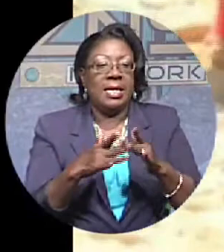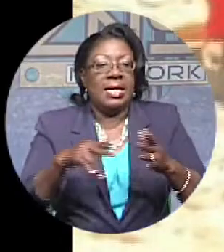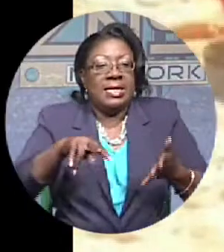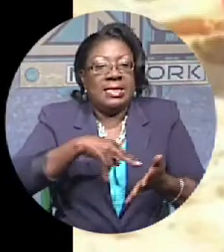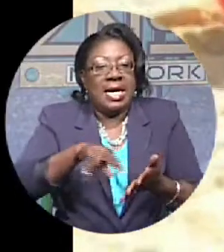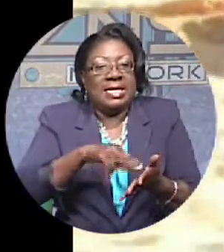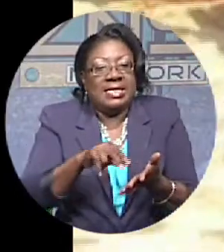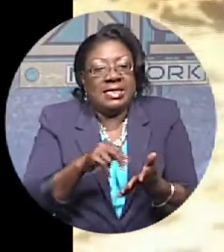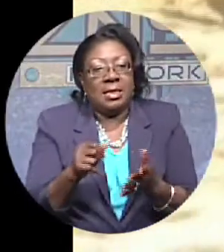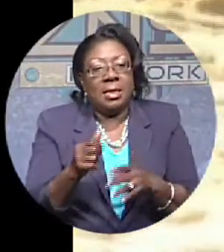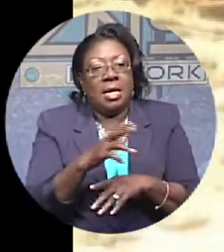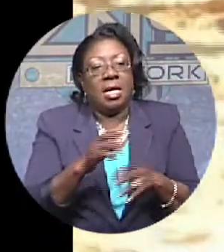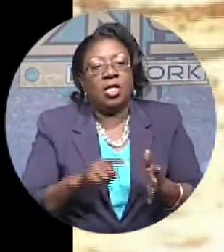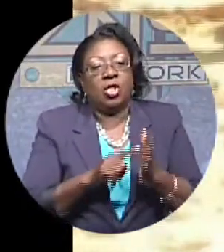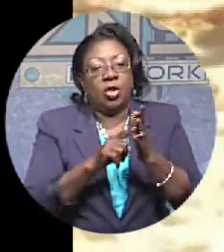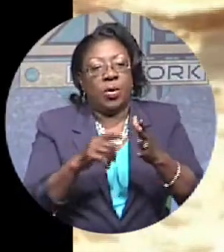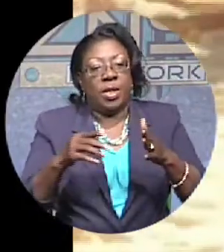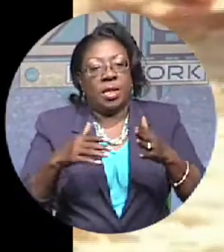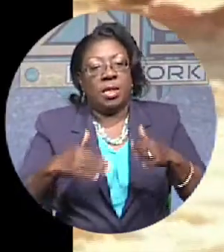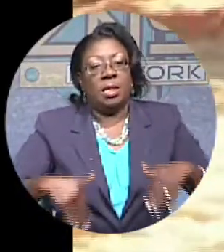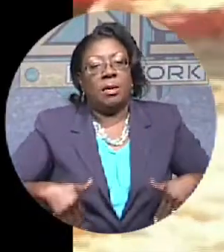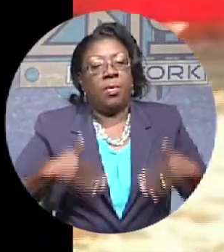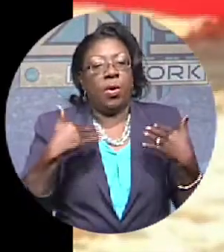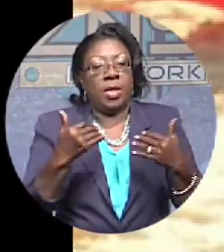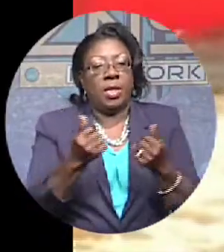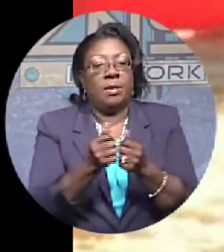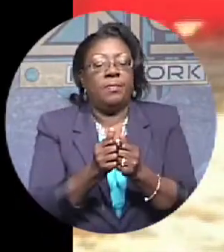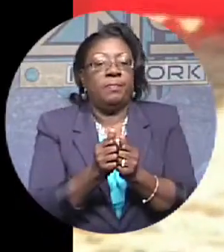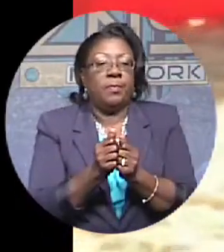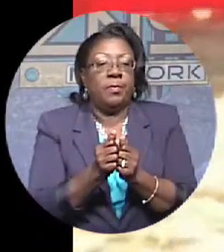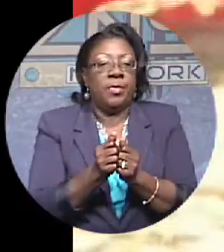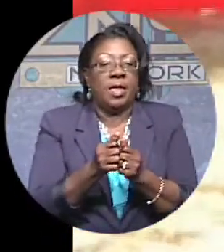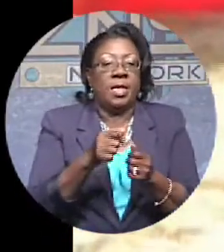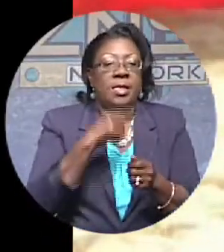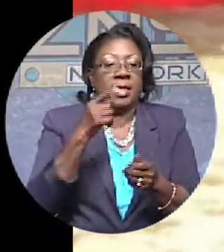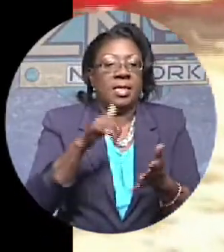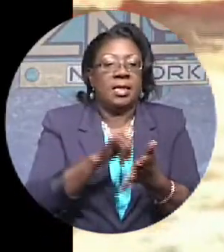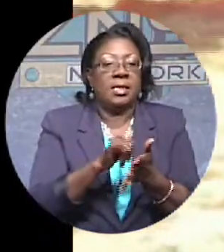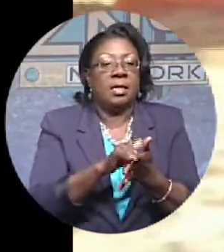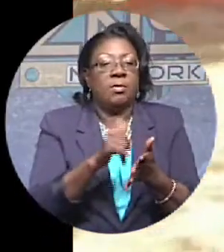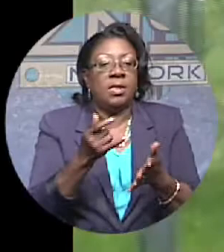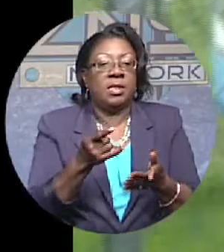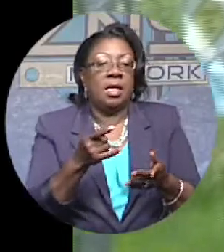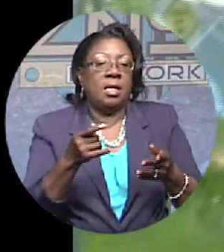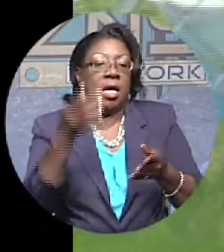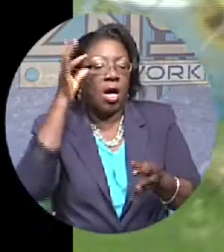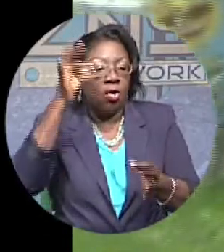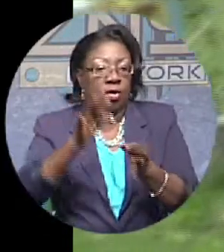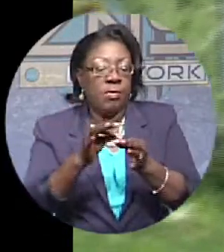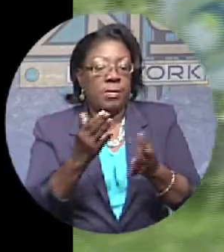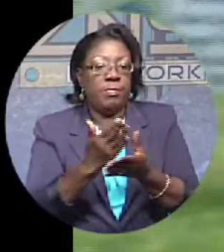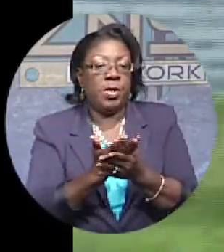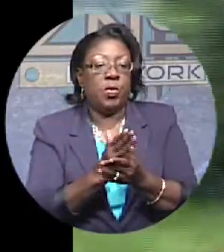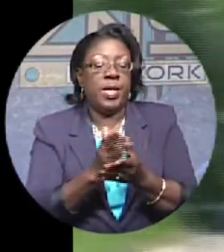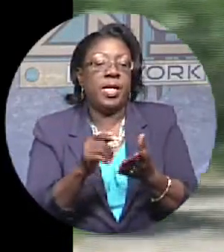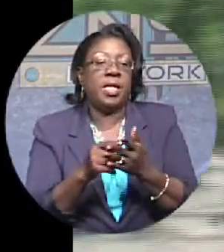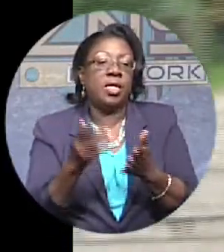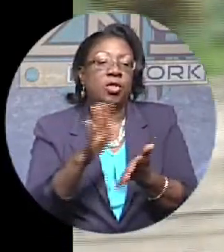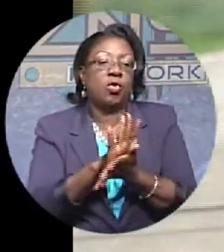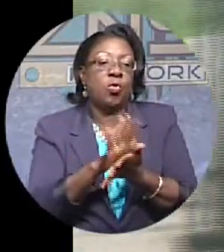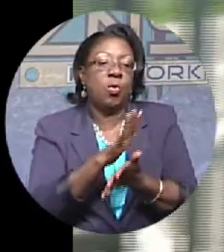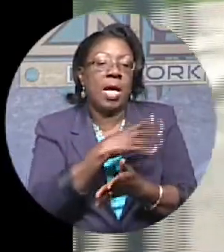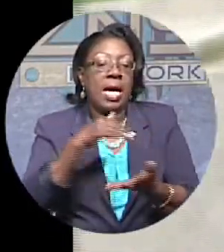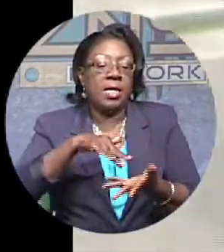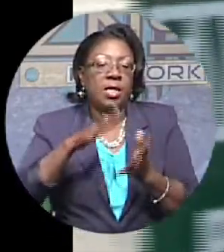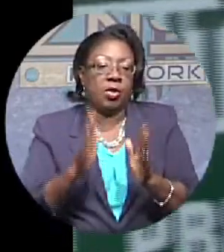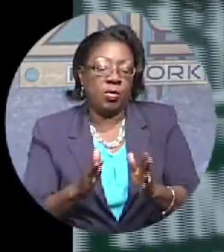provocative dance. While the Chief Justice acknowledged there was a contractual agreement between the school and the students, he said the decision to cancel